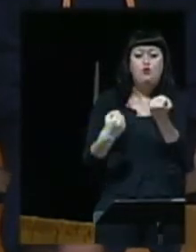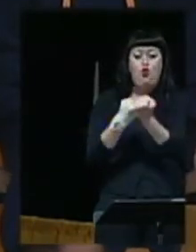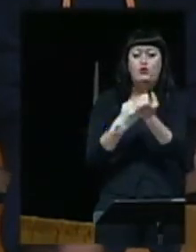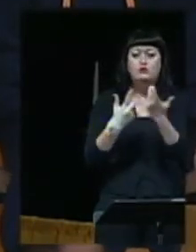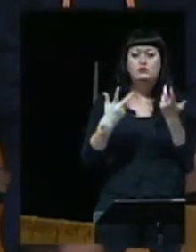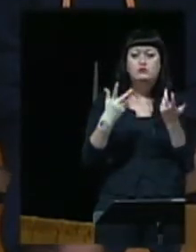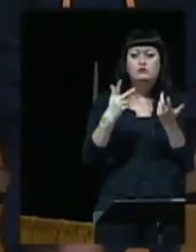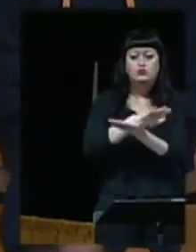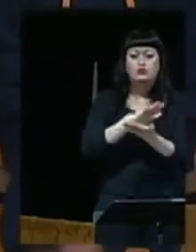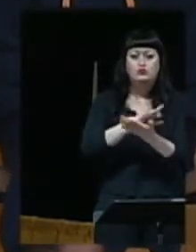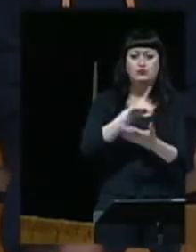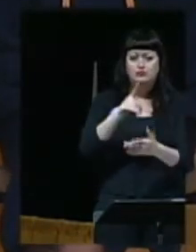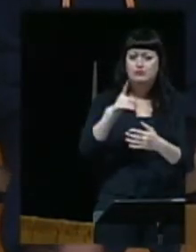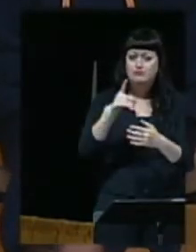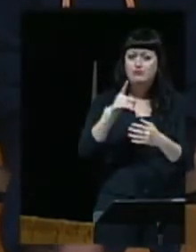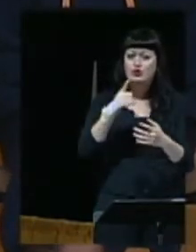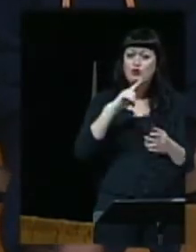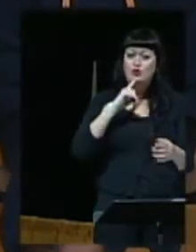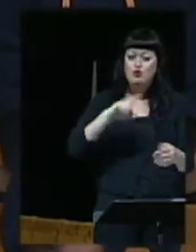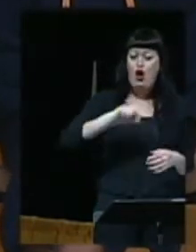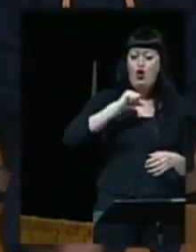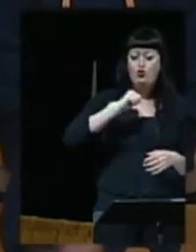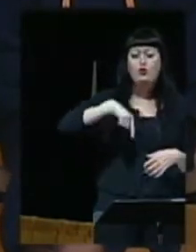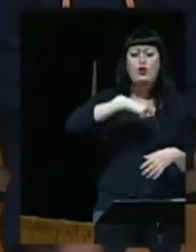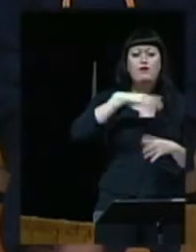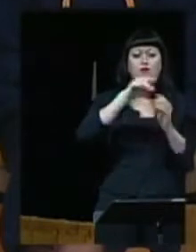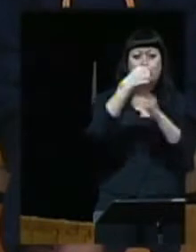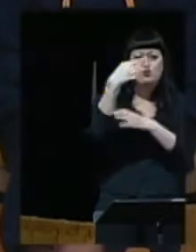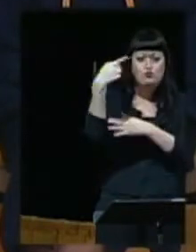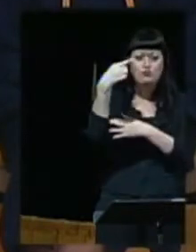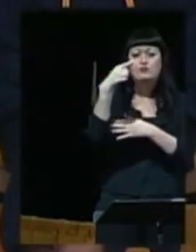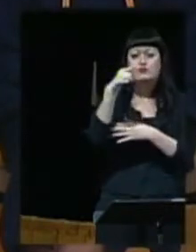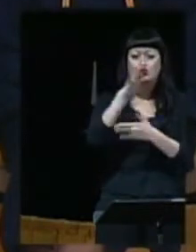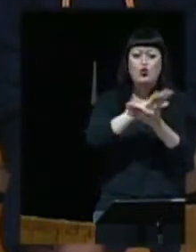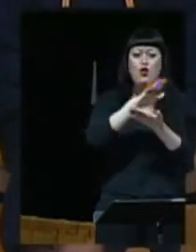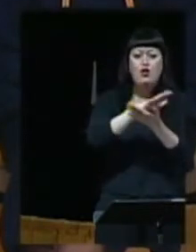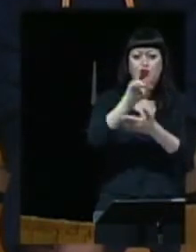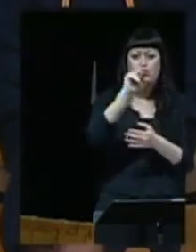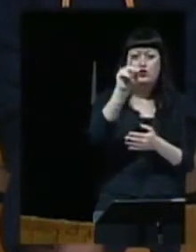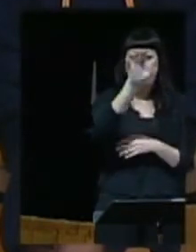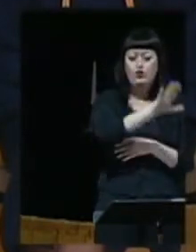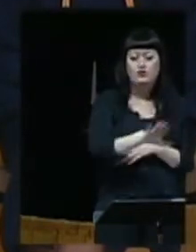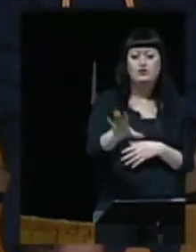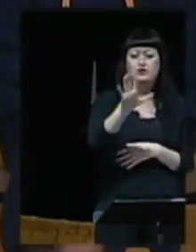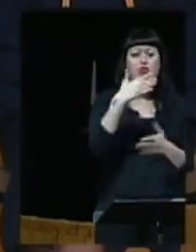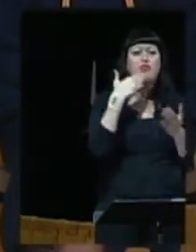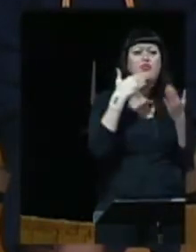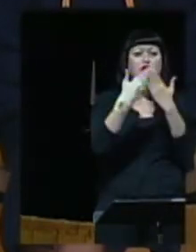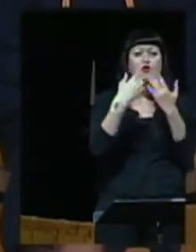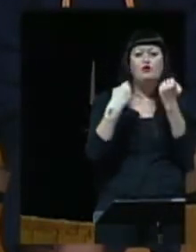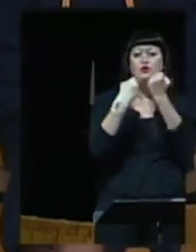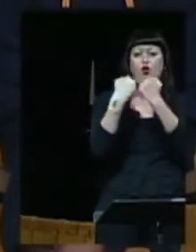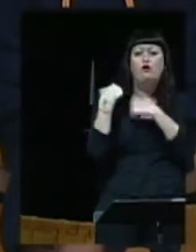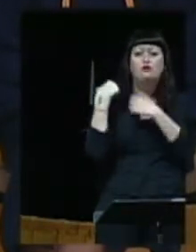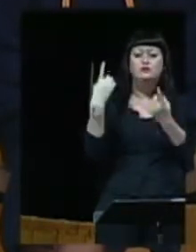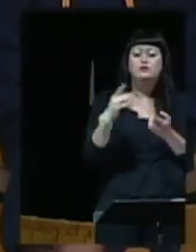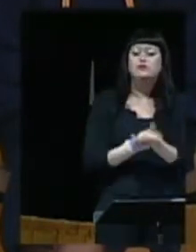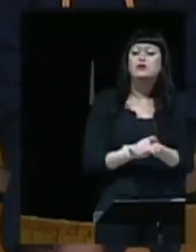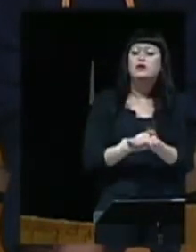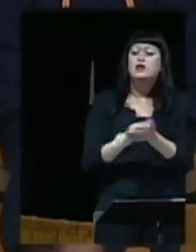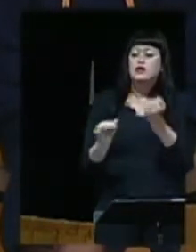one school in the Midwest. I want to thank our community for your continued support. Would our assistant principals and